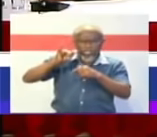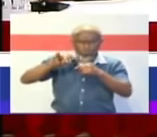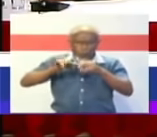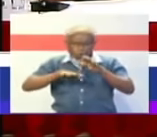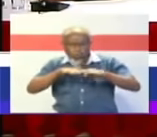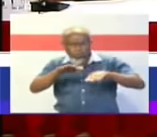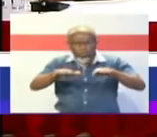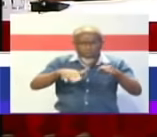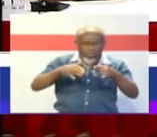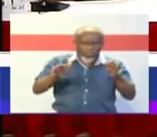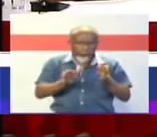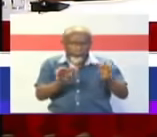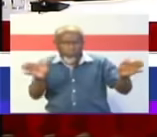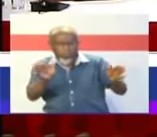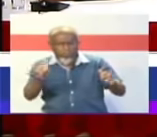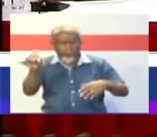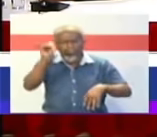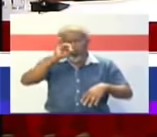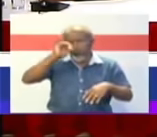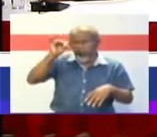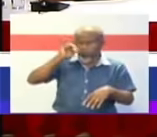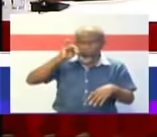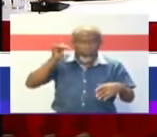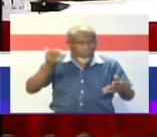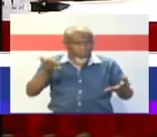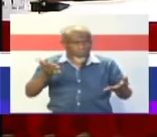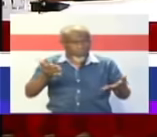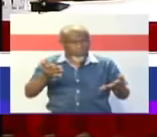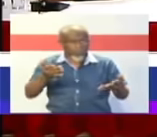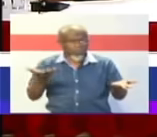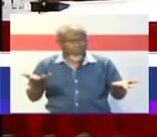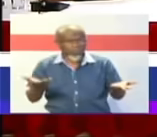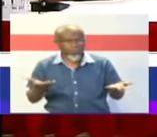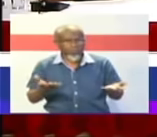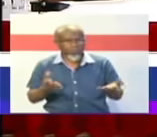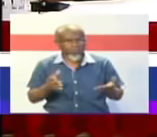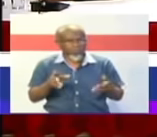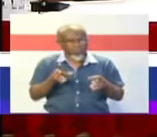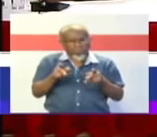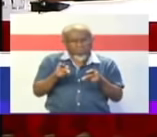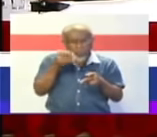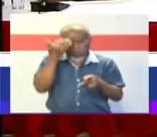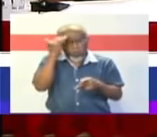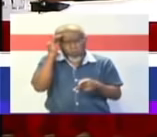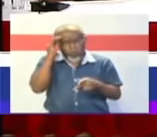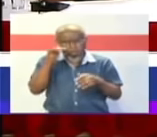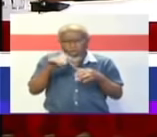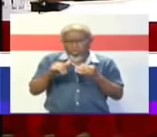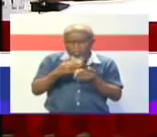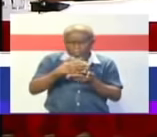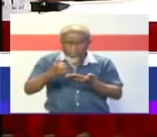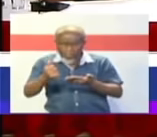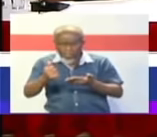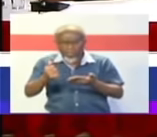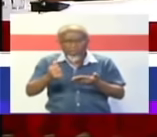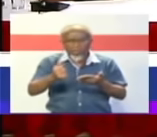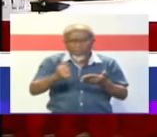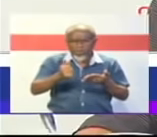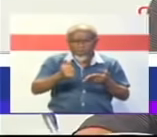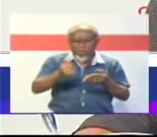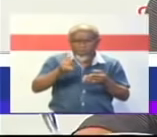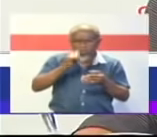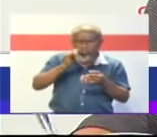of emergency. For people who are not clear how they should go along purchasing and